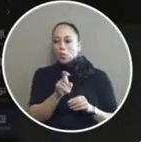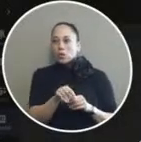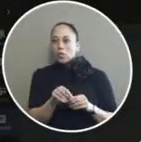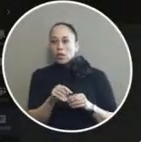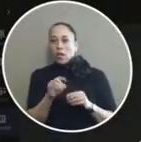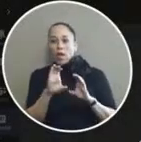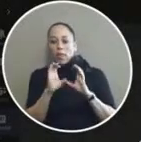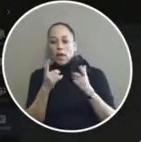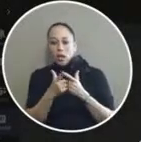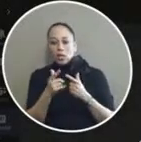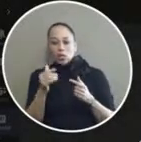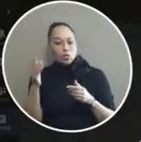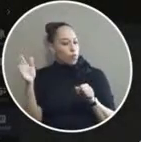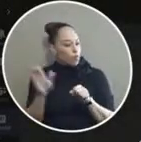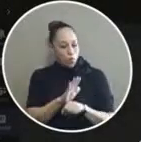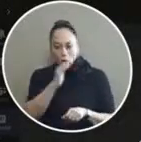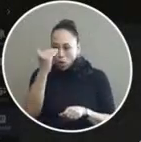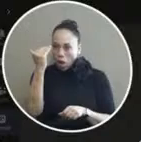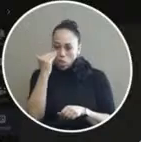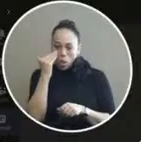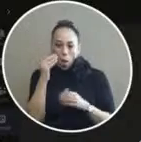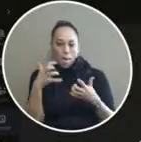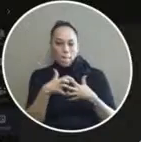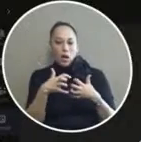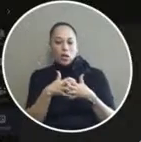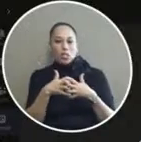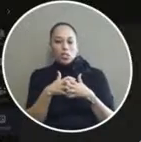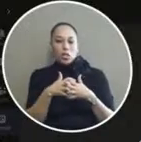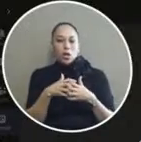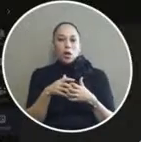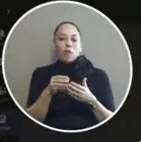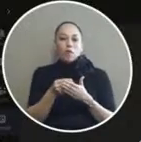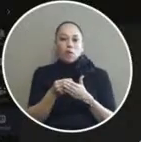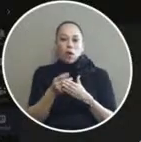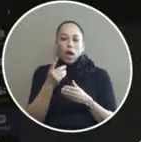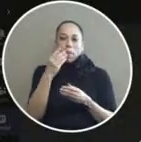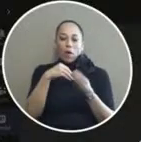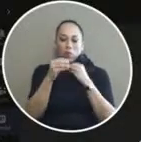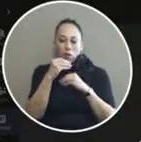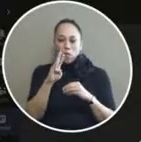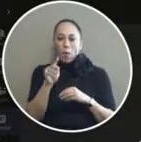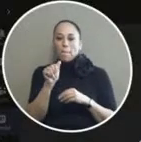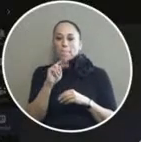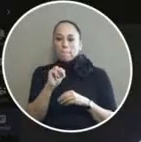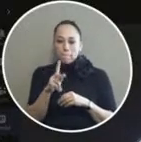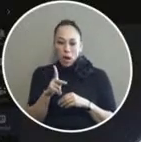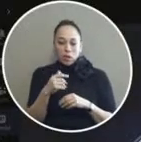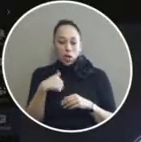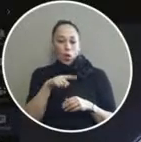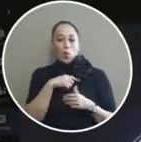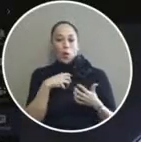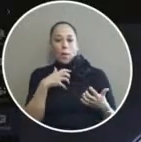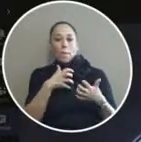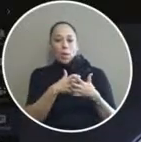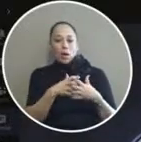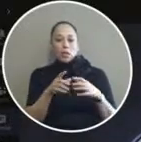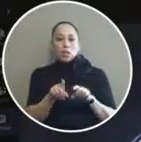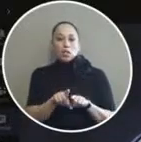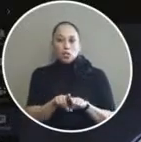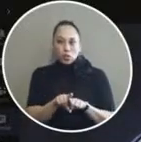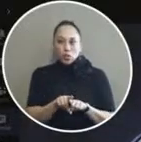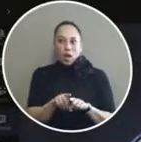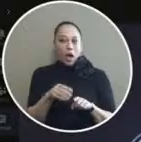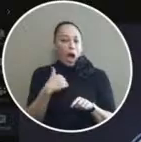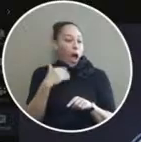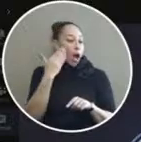The council is very fully aware of the partnership on the LIFT funds, very aware on the food bank dollars that we partnered with them on as well.